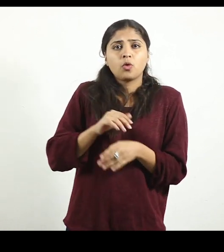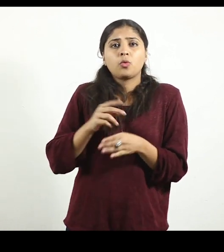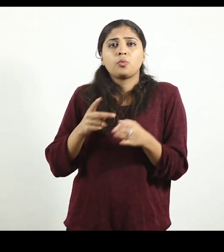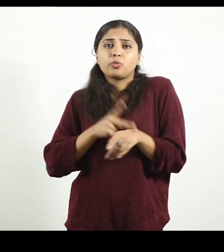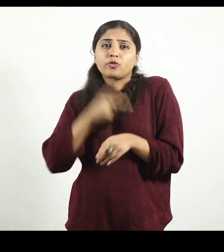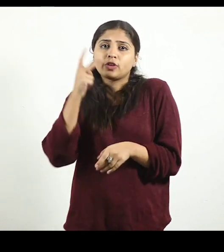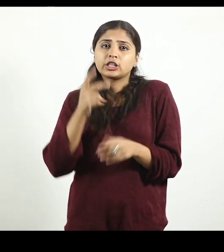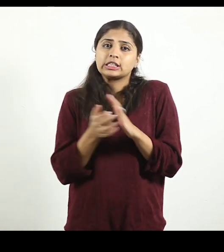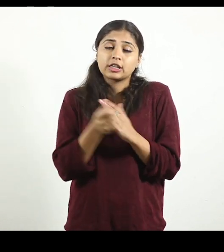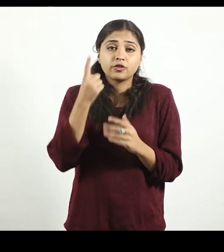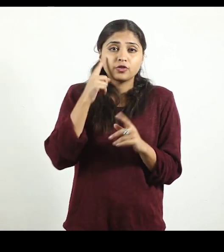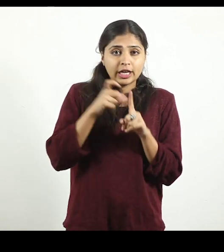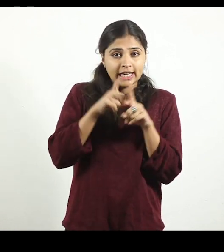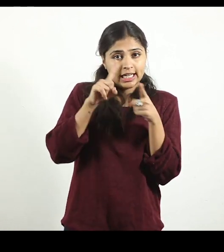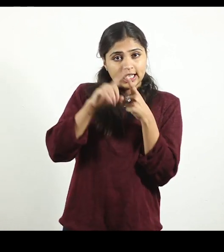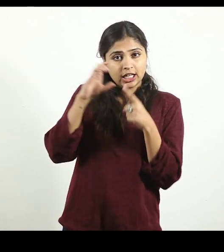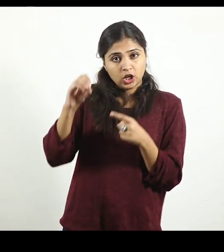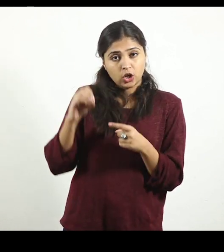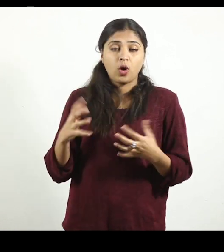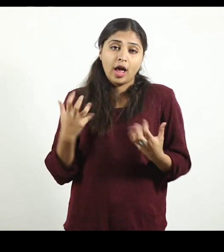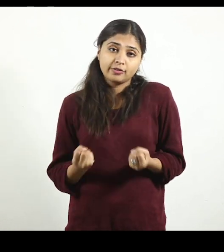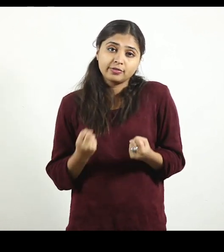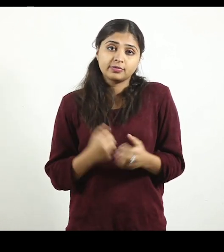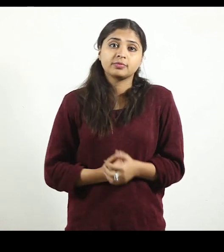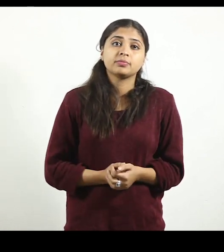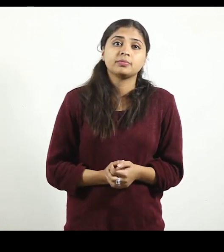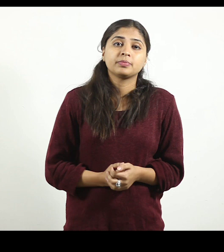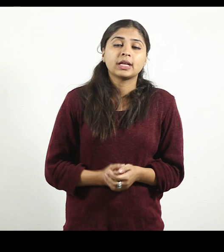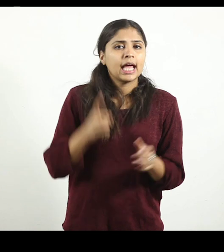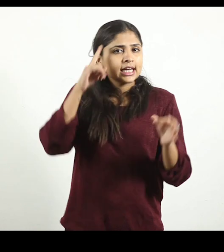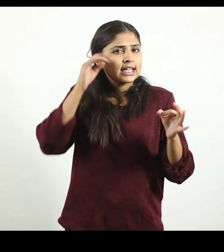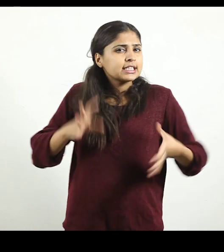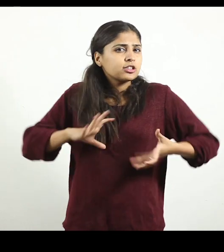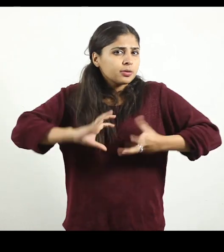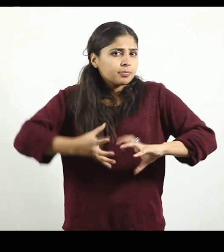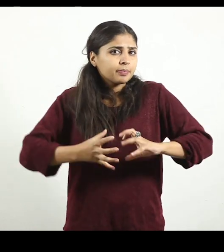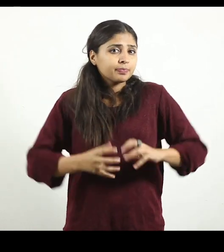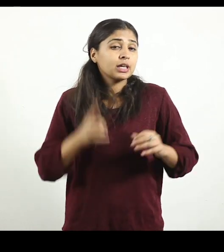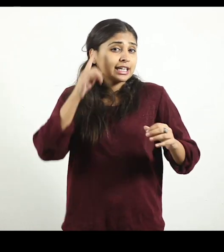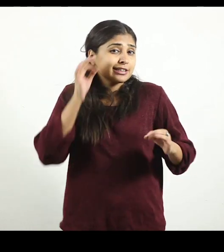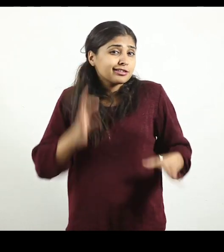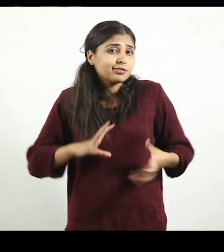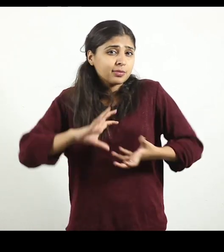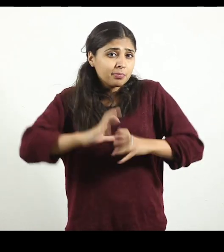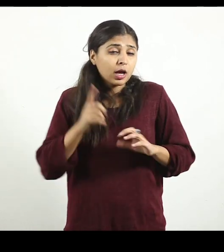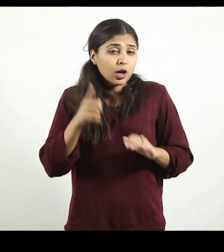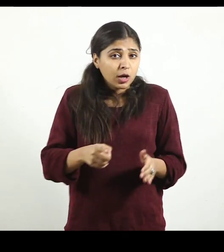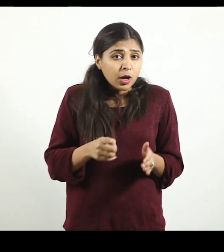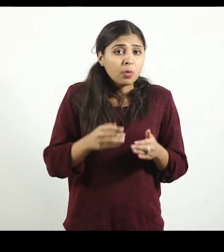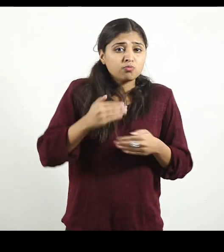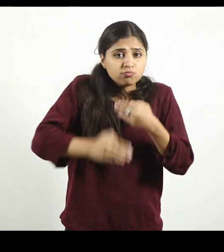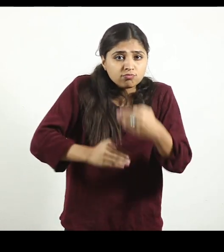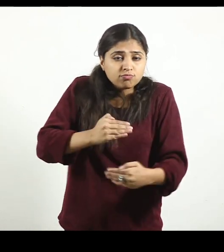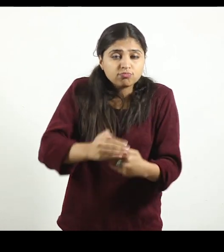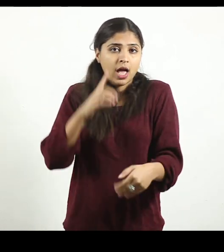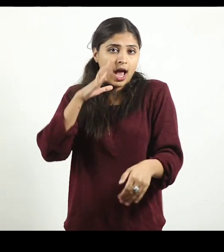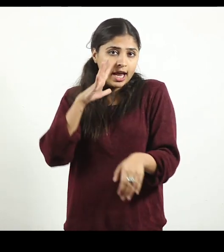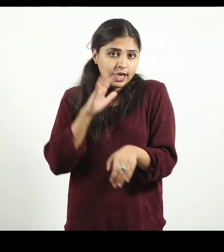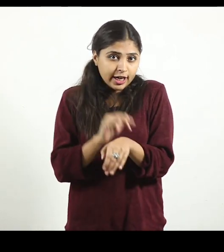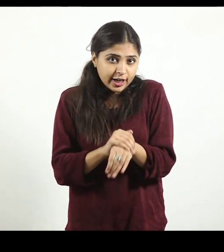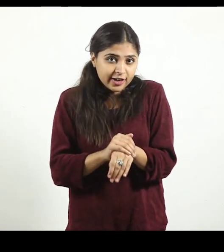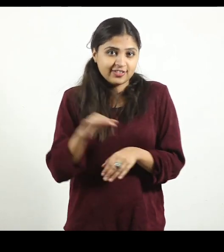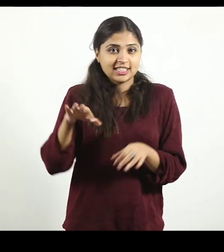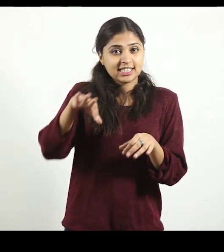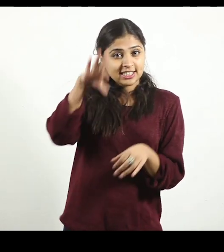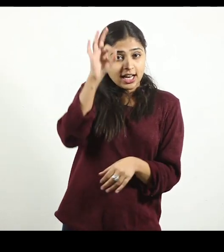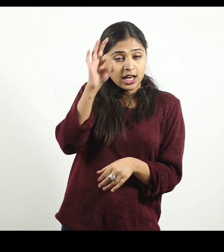entry operator must possess. Decision making. Decision making is the process of identifying and selecting